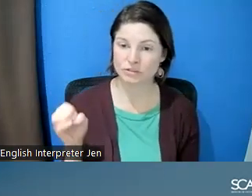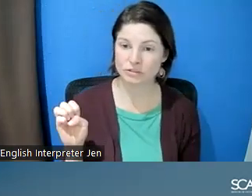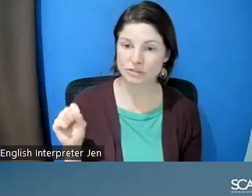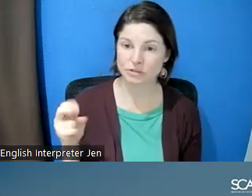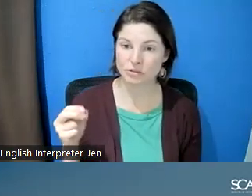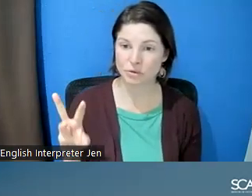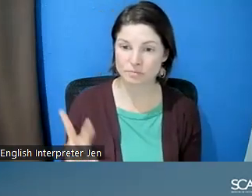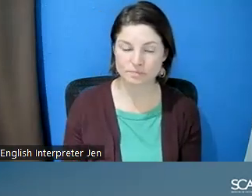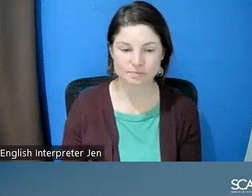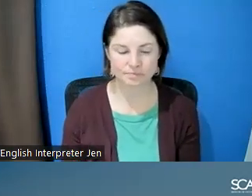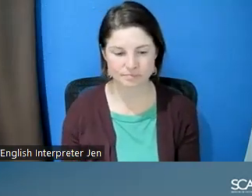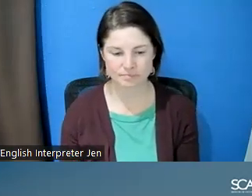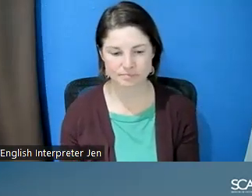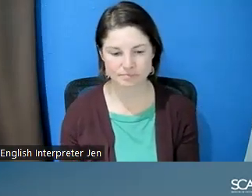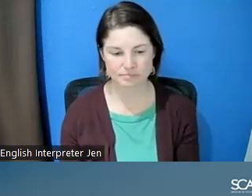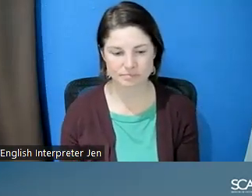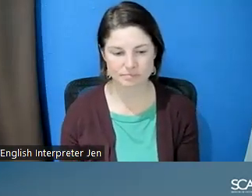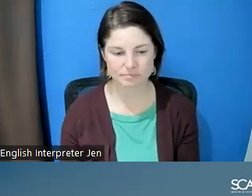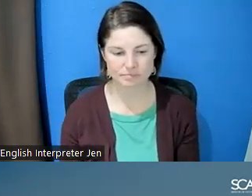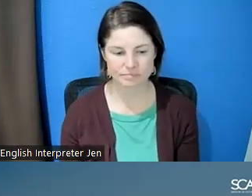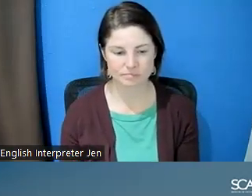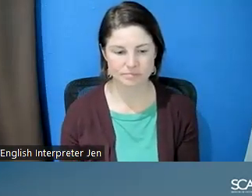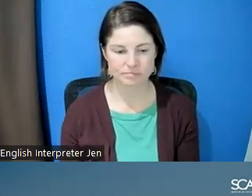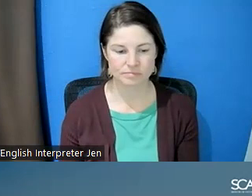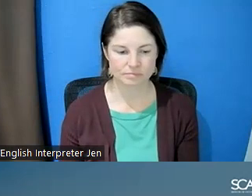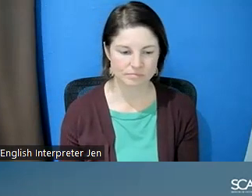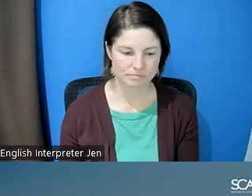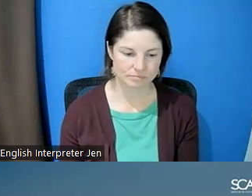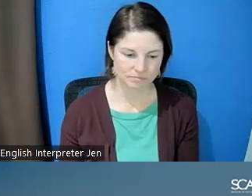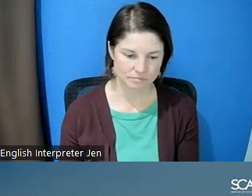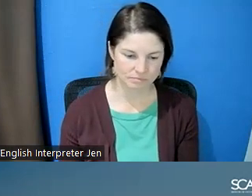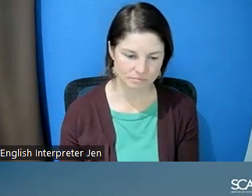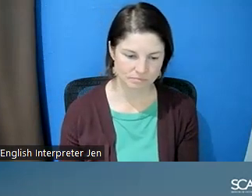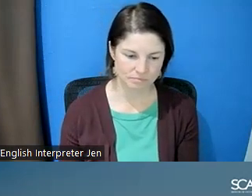Yes, thank you. My question is just regarding the